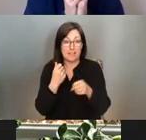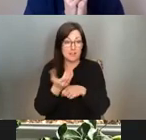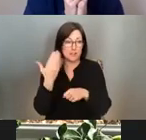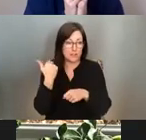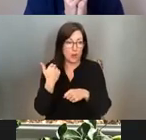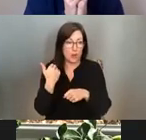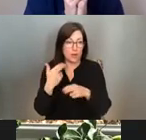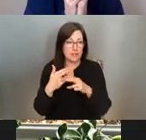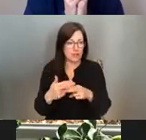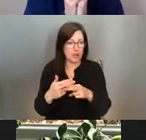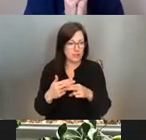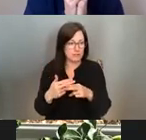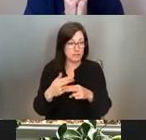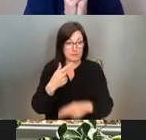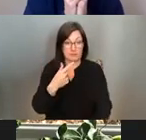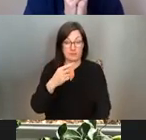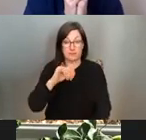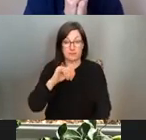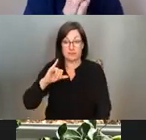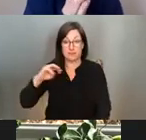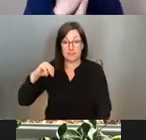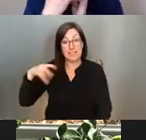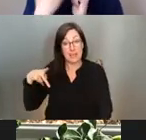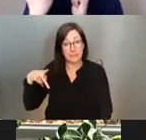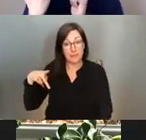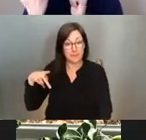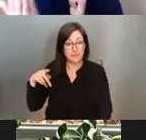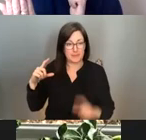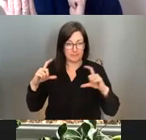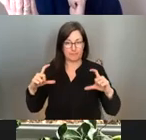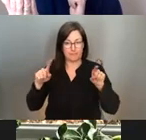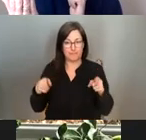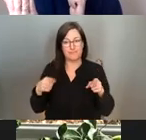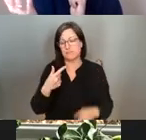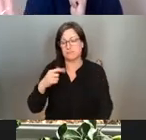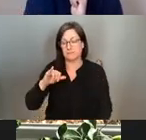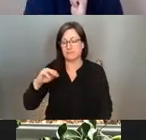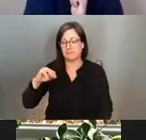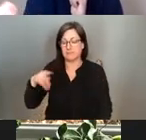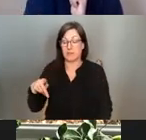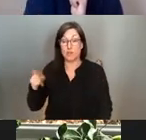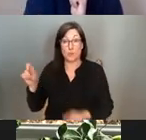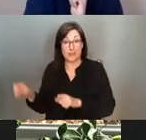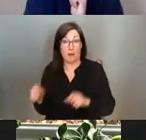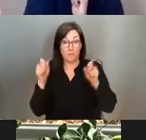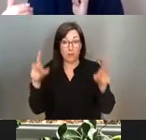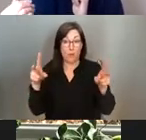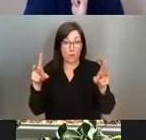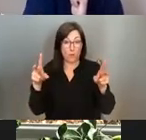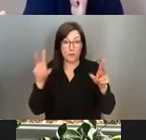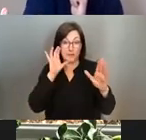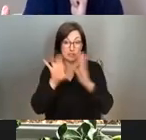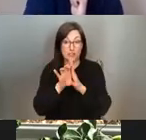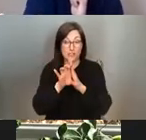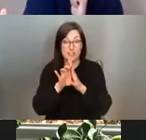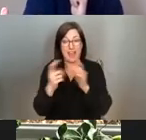it's a free website that you can upload pictures into it, and you can remove the background. So